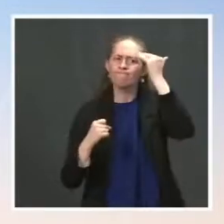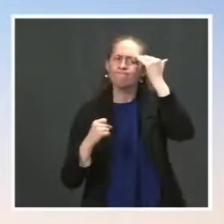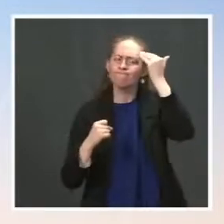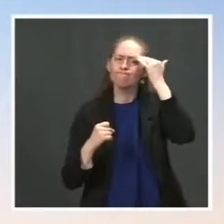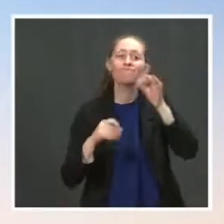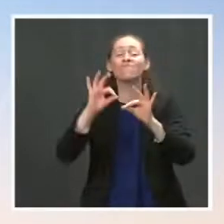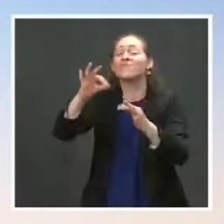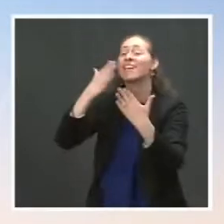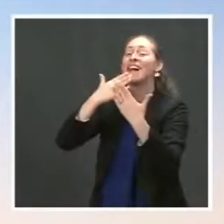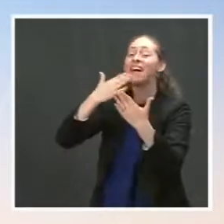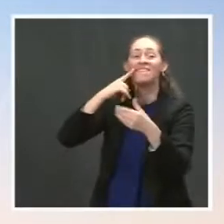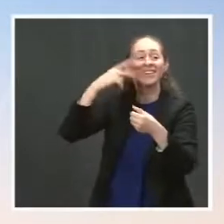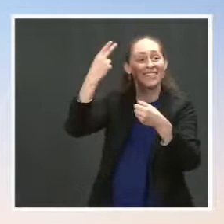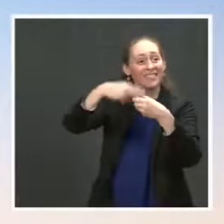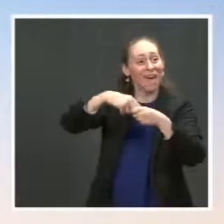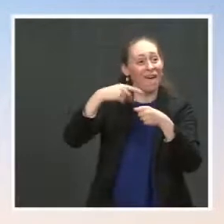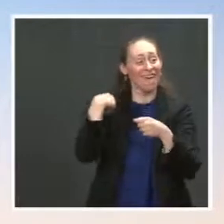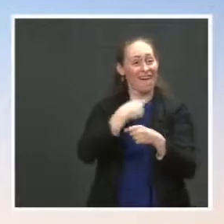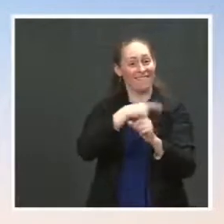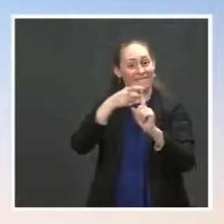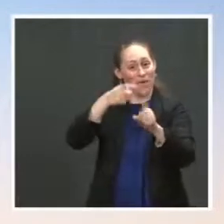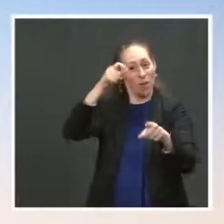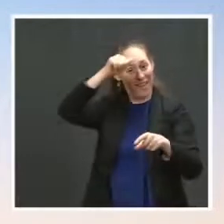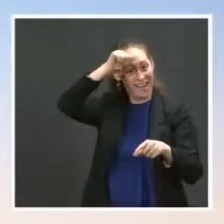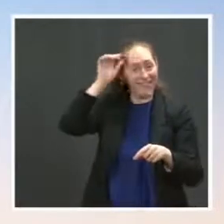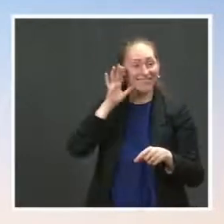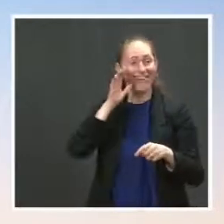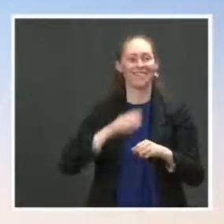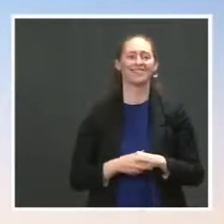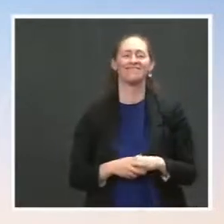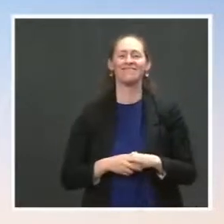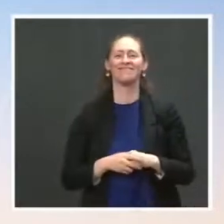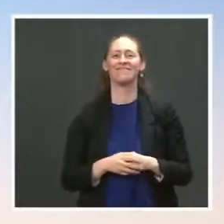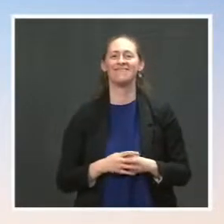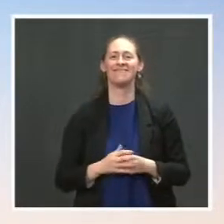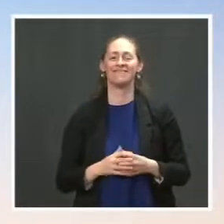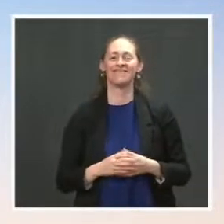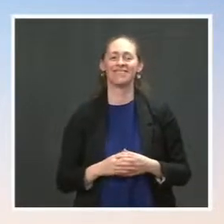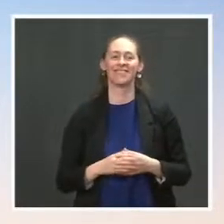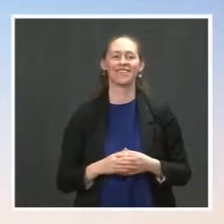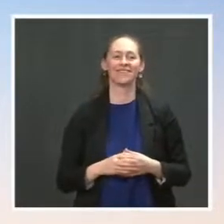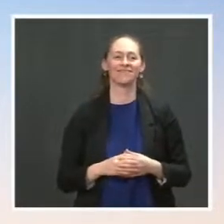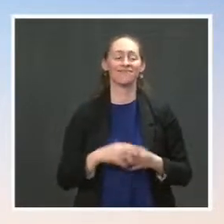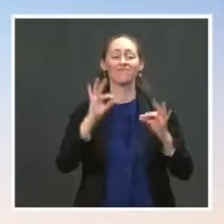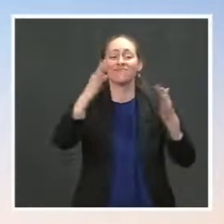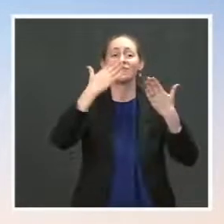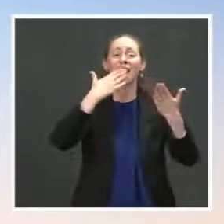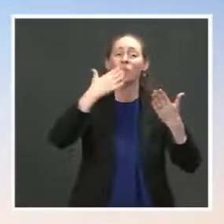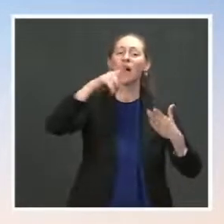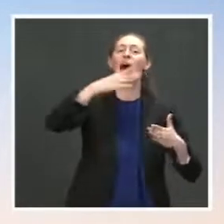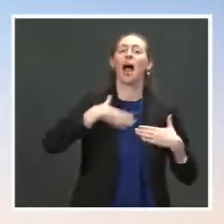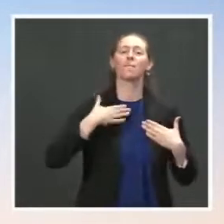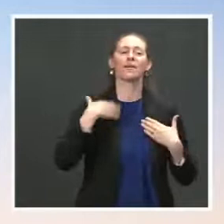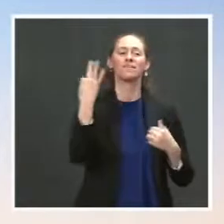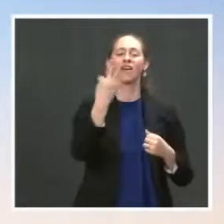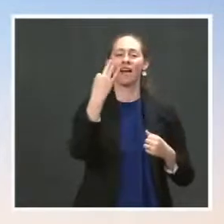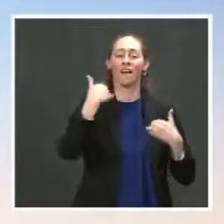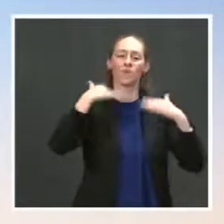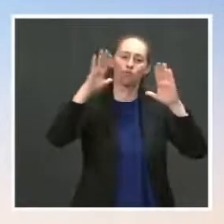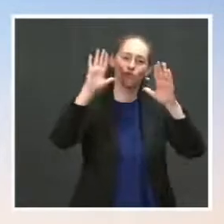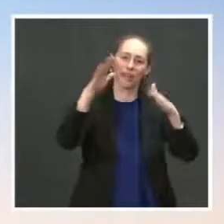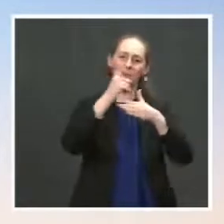Thank you so much for joining us. We appreciate it. From Alaska. Okay. Well, thank you, guys. Happy Friday. Have a great weekend.